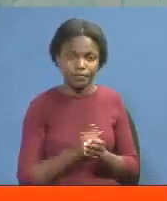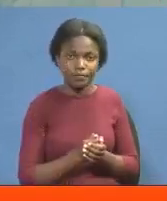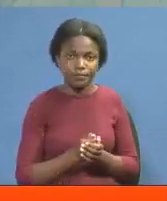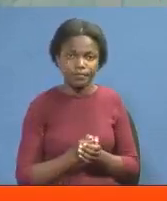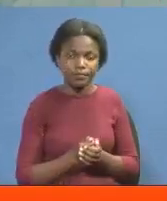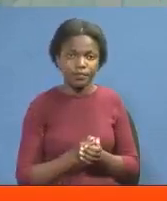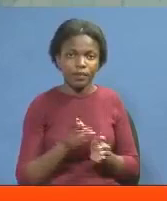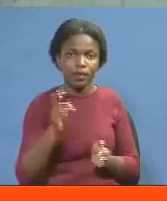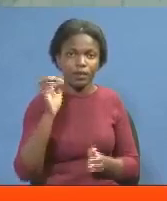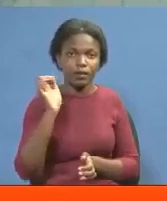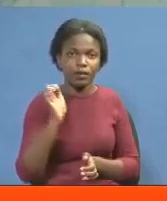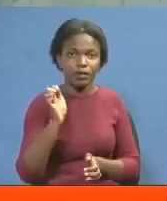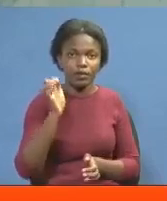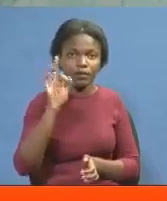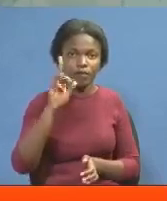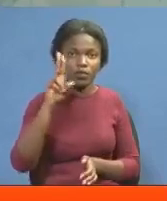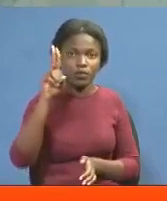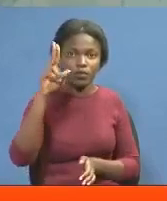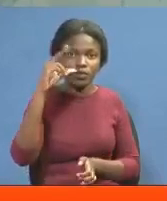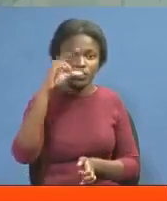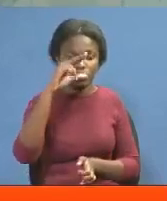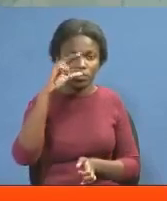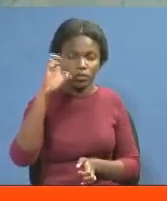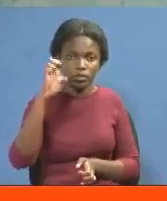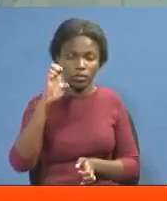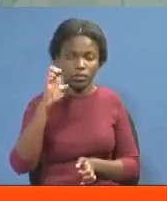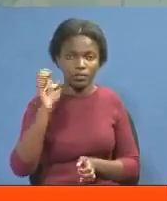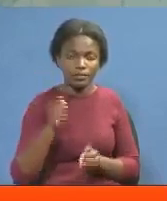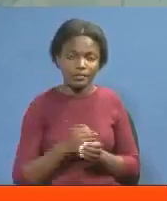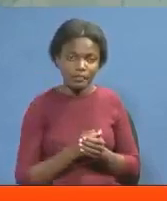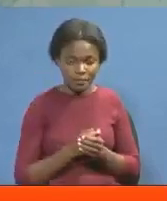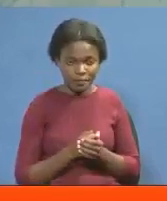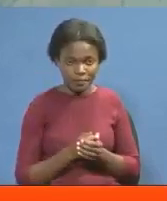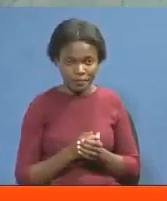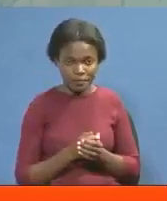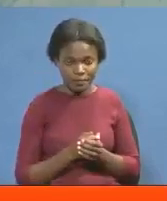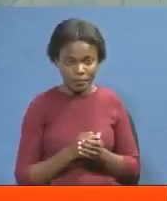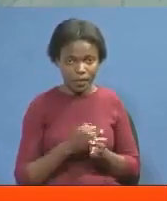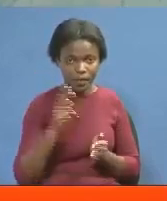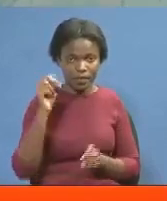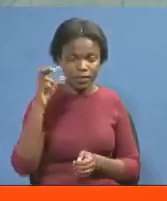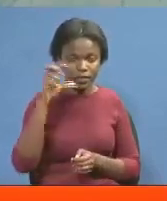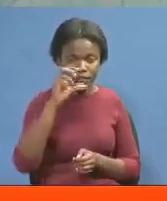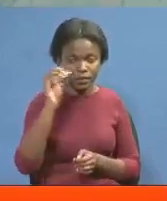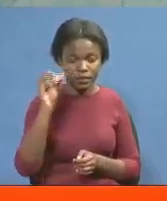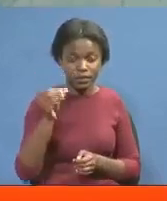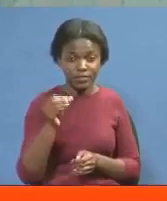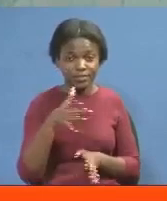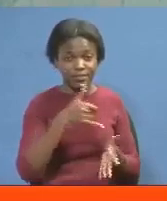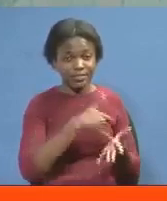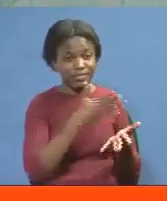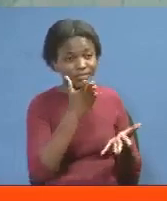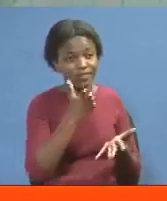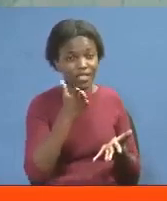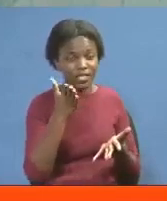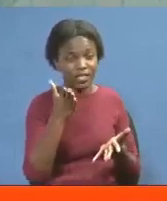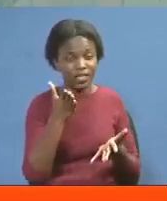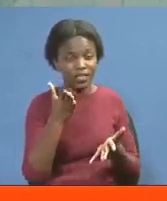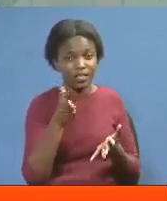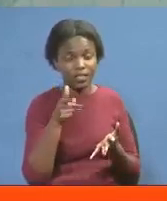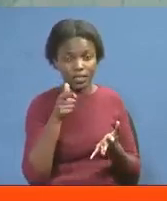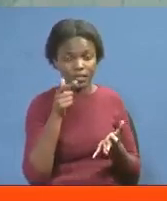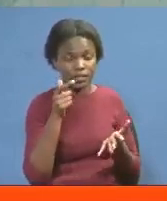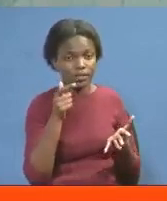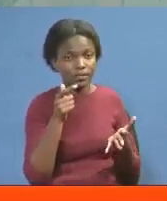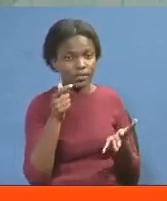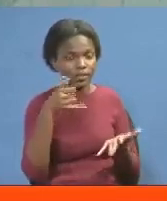with refugee affairs and other actors, even non-state actors and NGOs that are in this matter. This window allows us time to engage